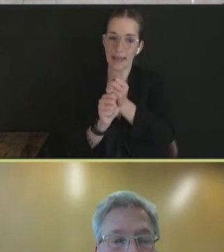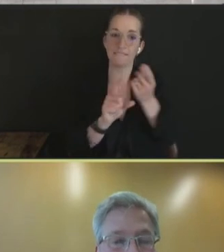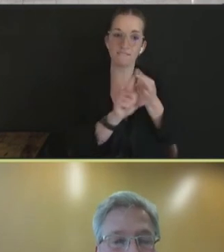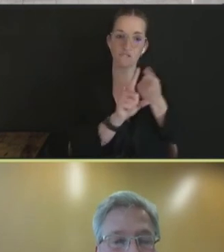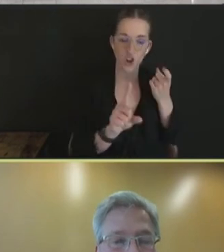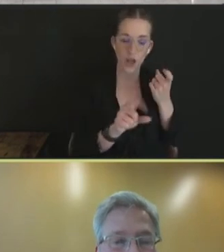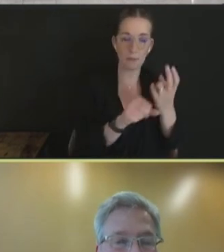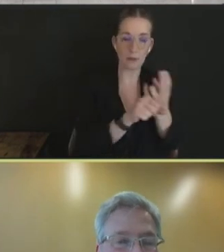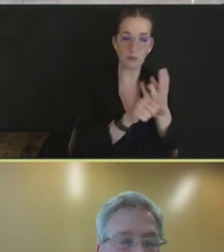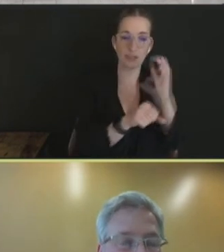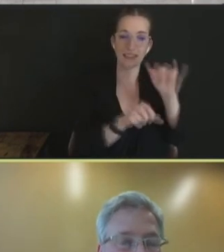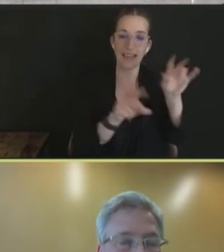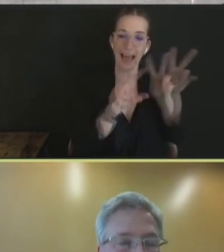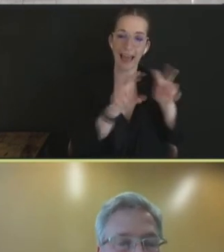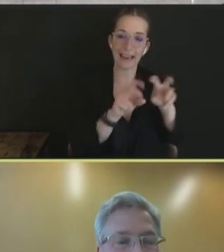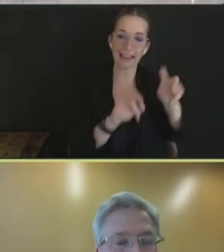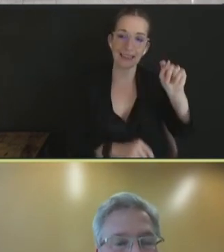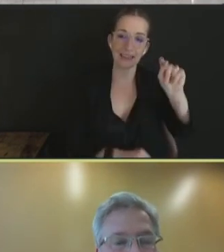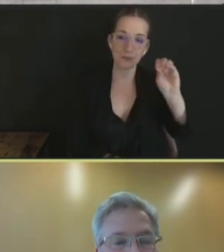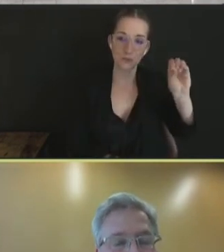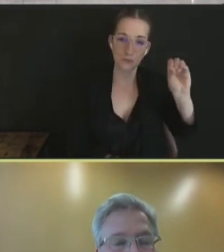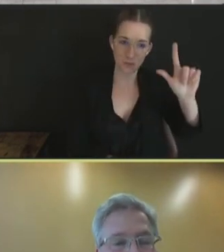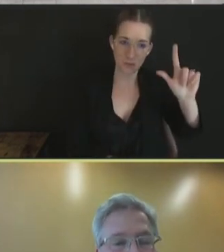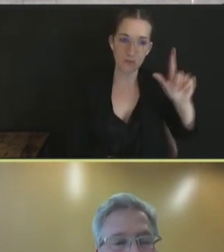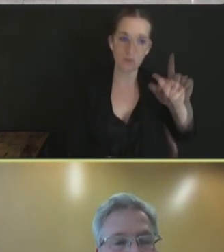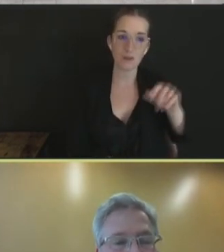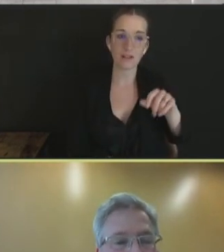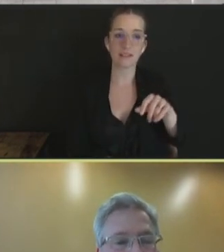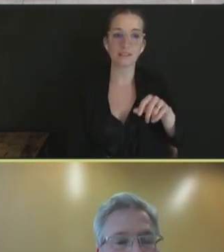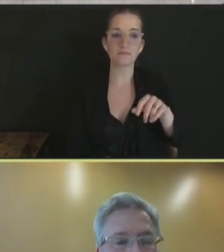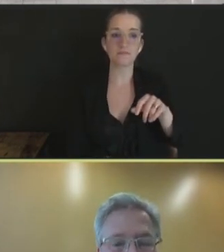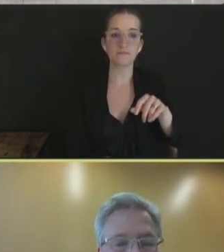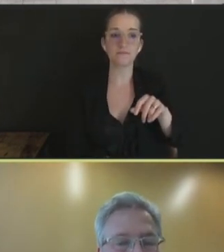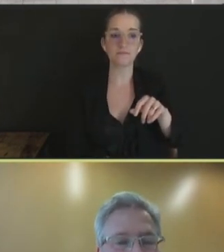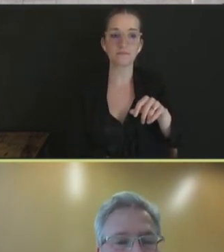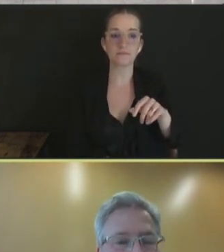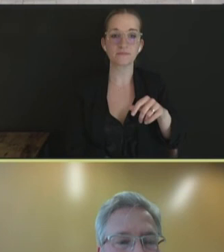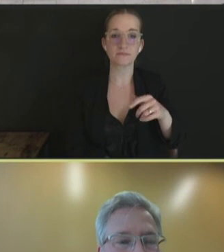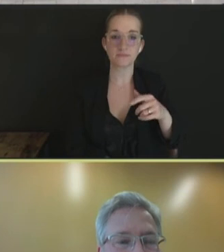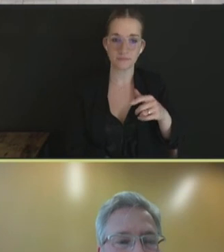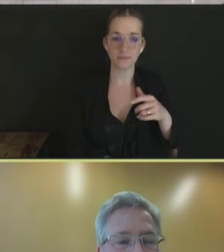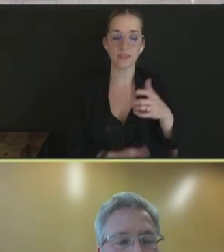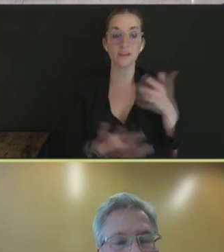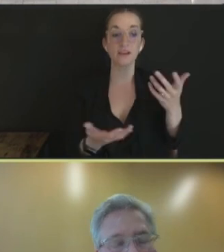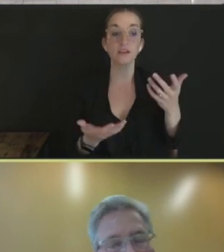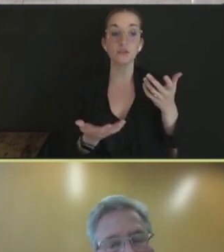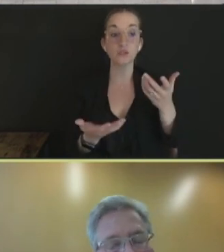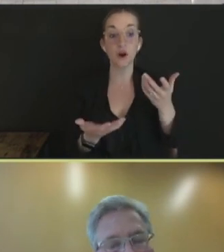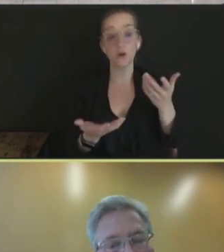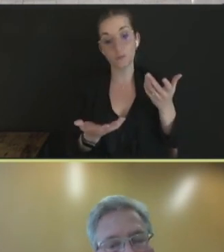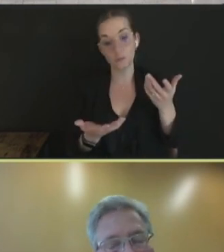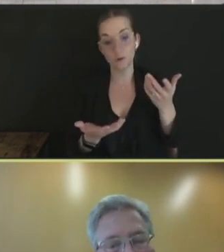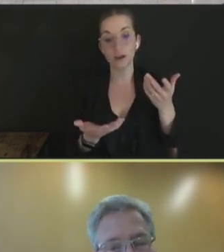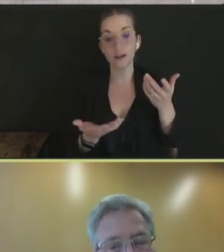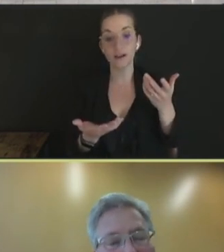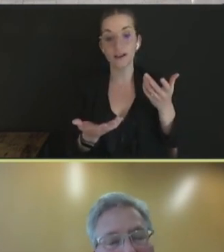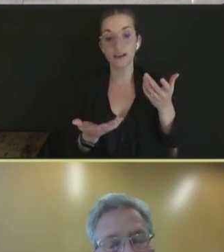here and Shigella subspecies overall. And